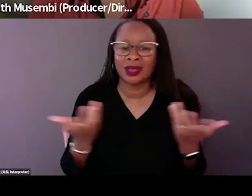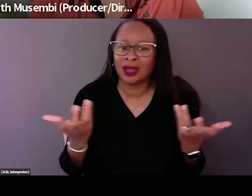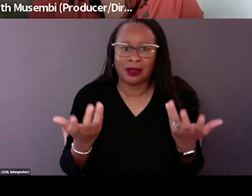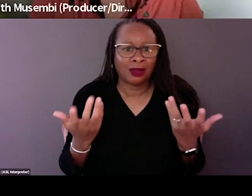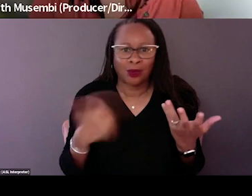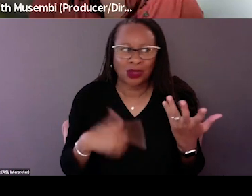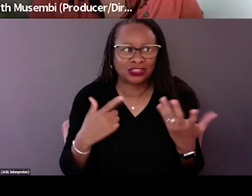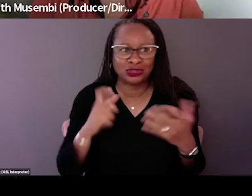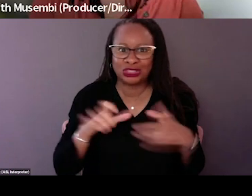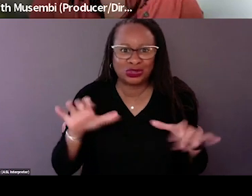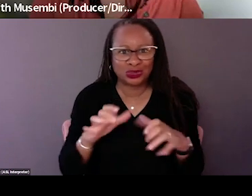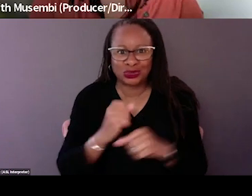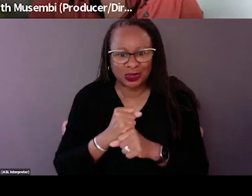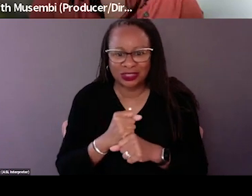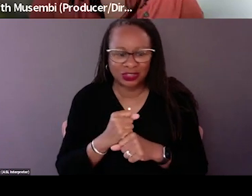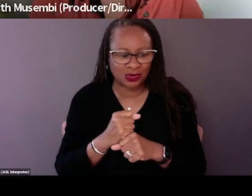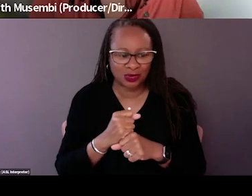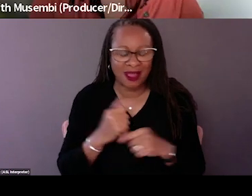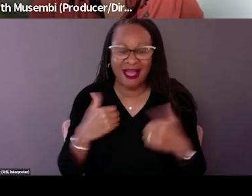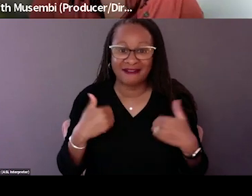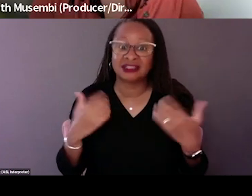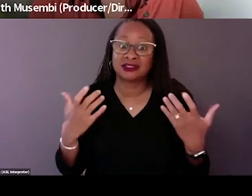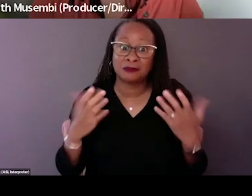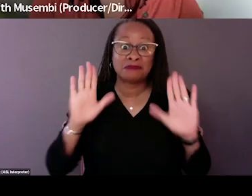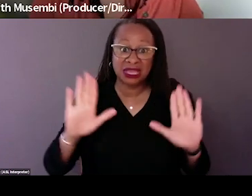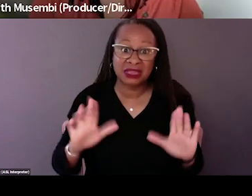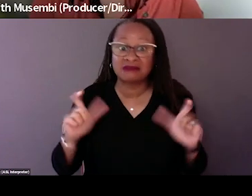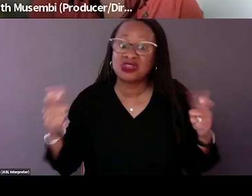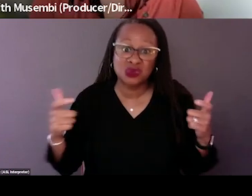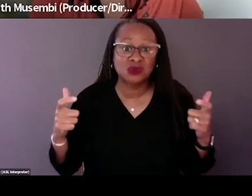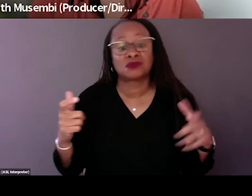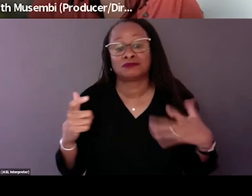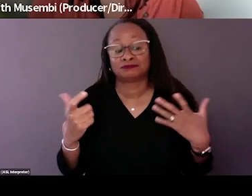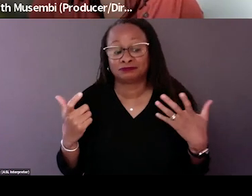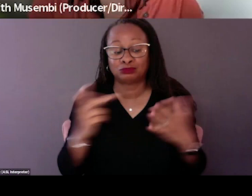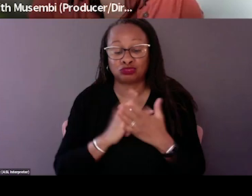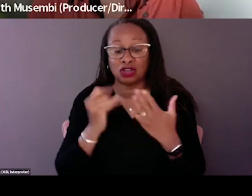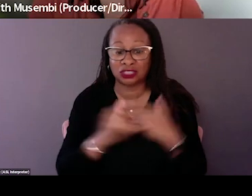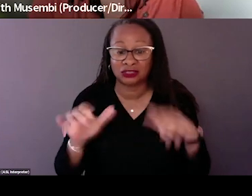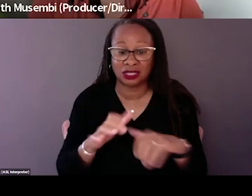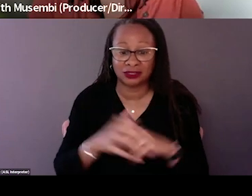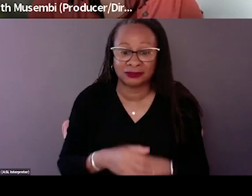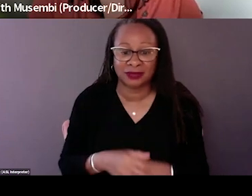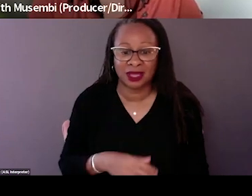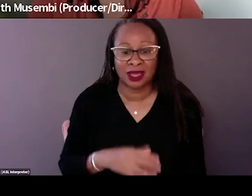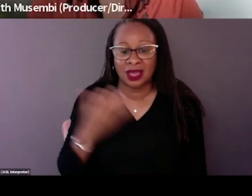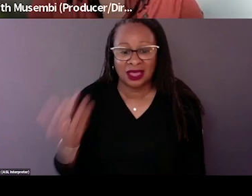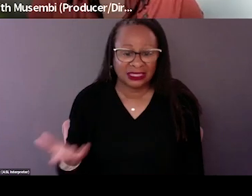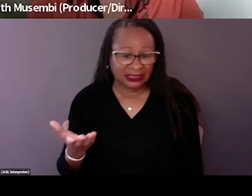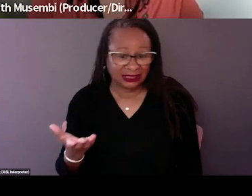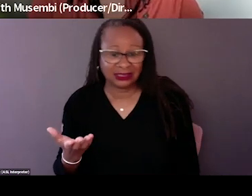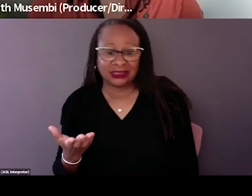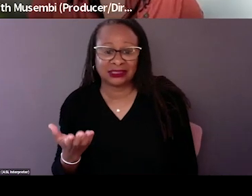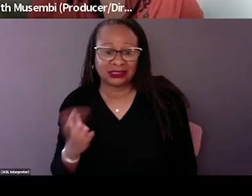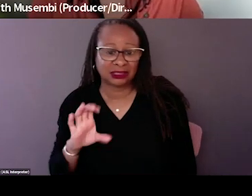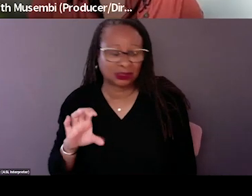execute such an expensive project? Well, it takes a long time to make these series. You know, we